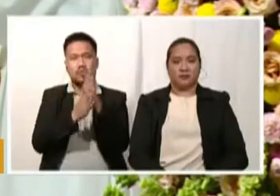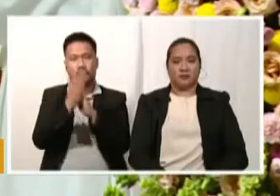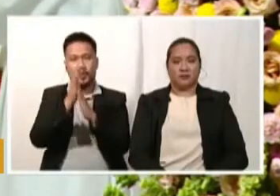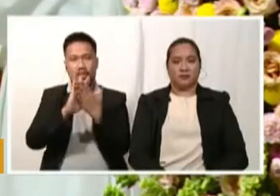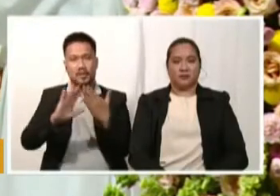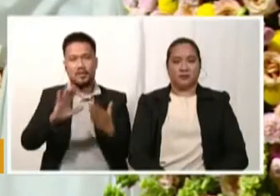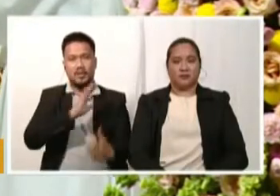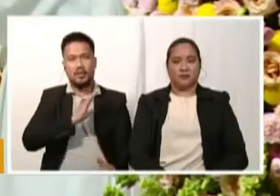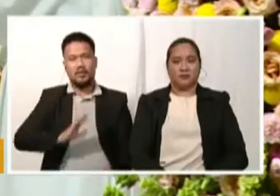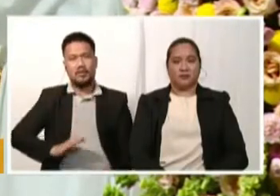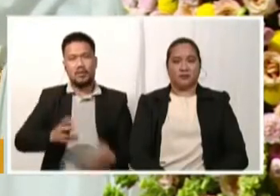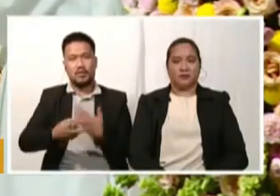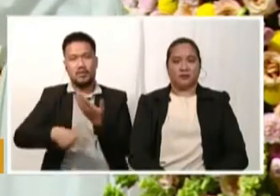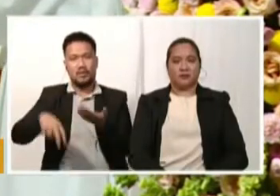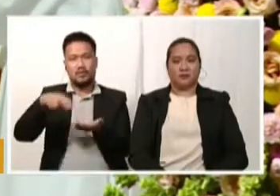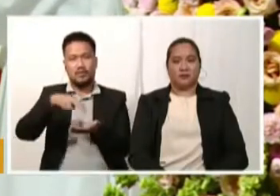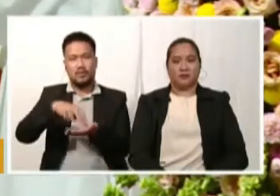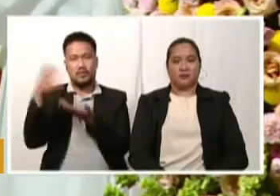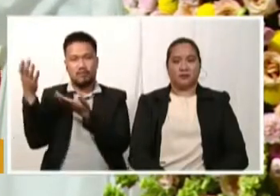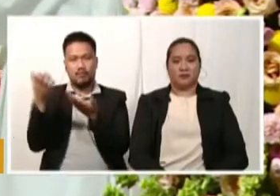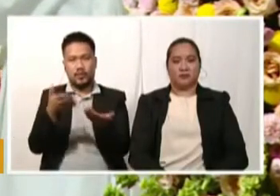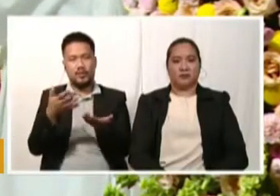Christ's resurrection brings.